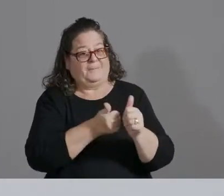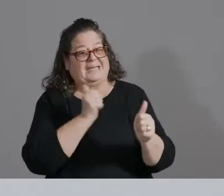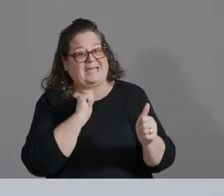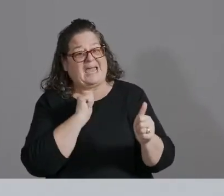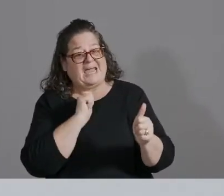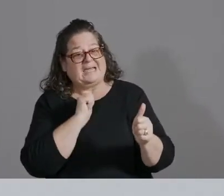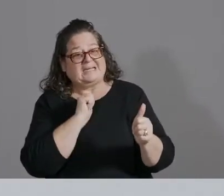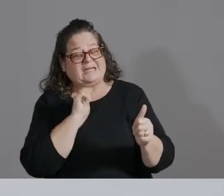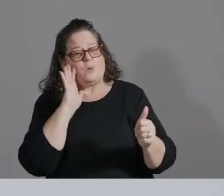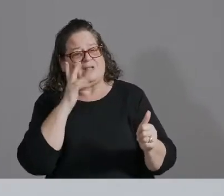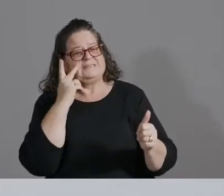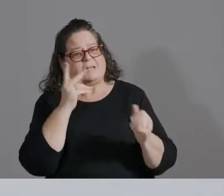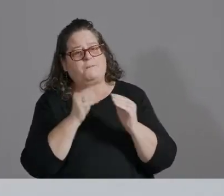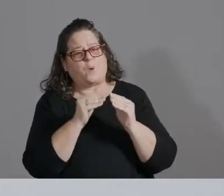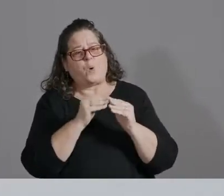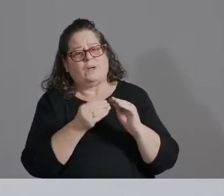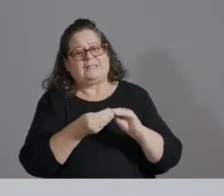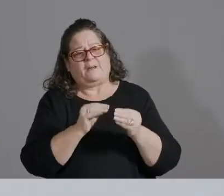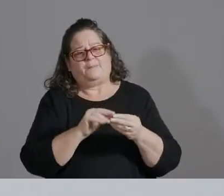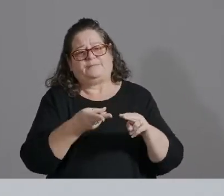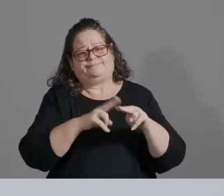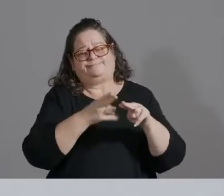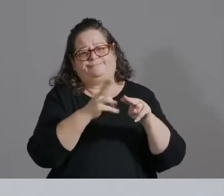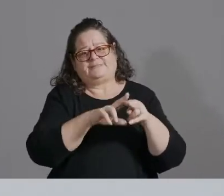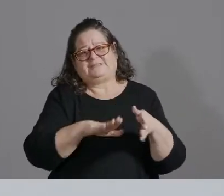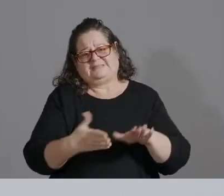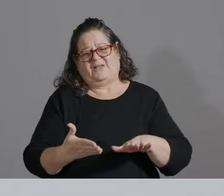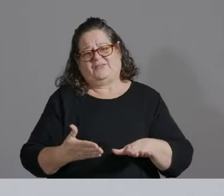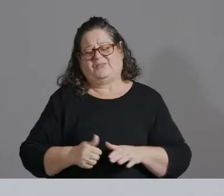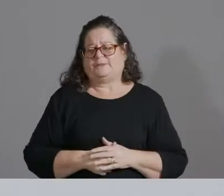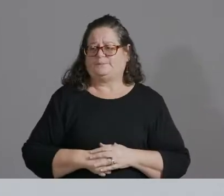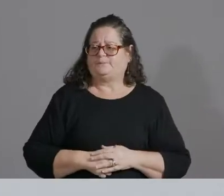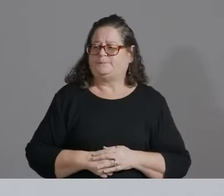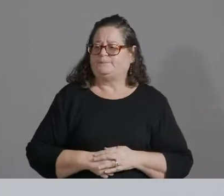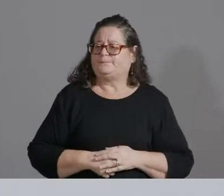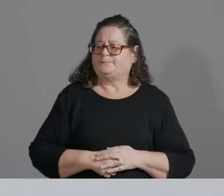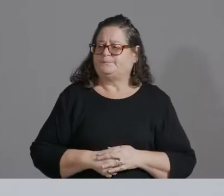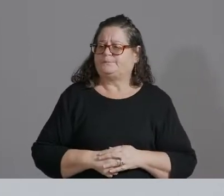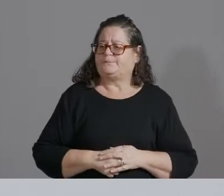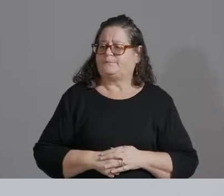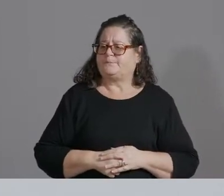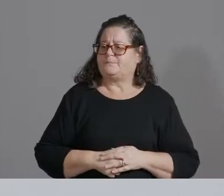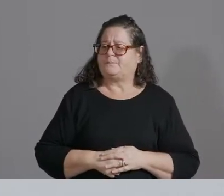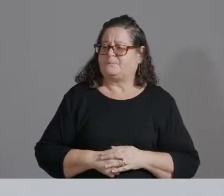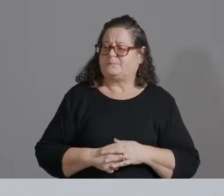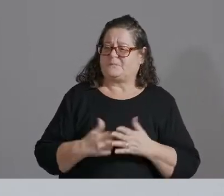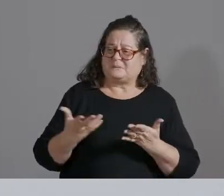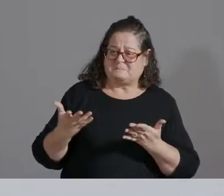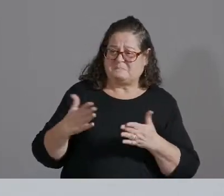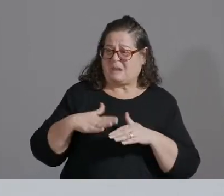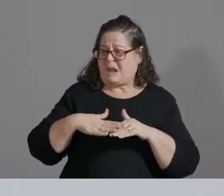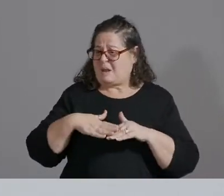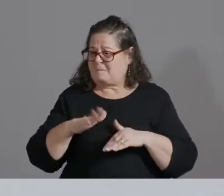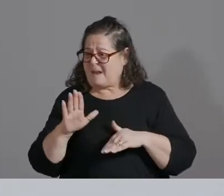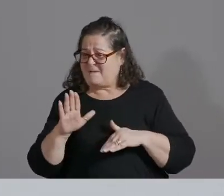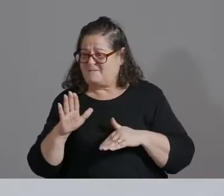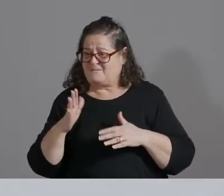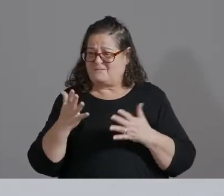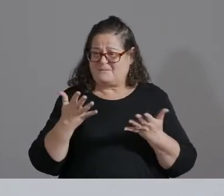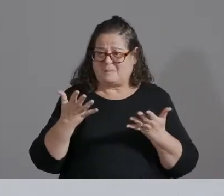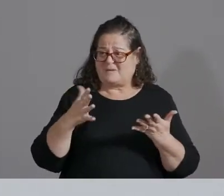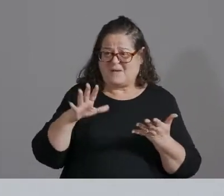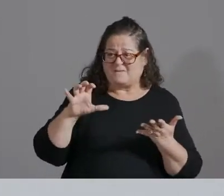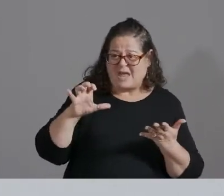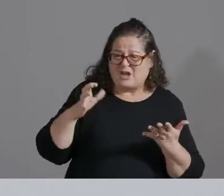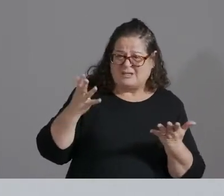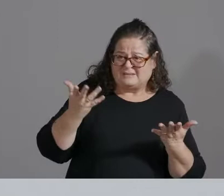while. In the triple digits then. And my second question, we have not seen